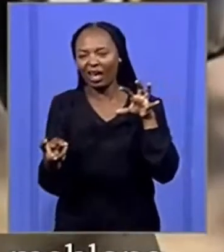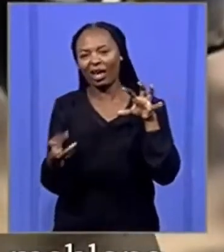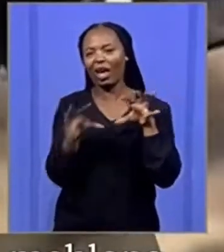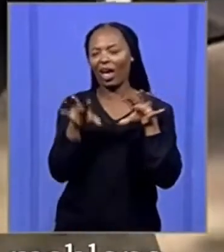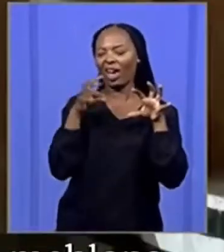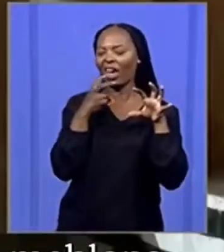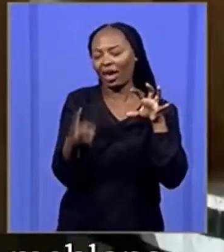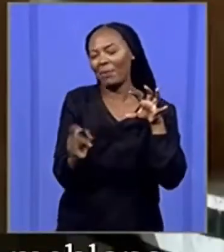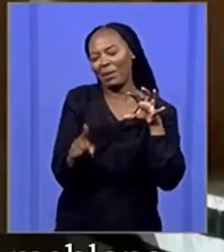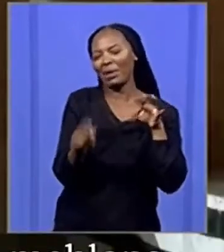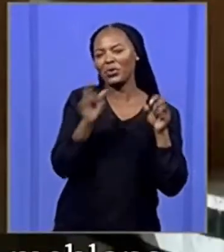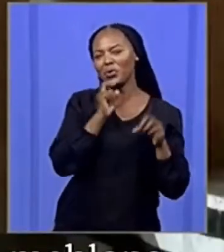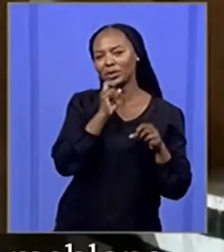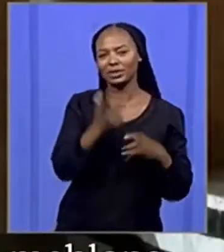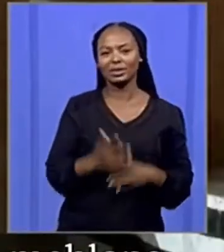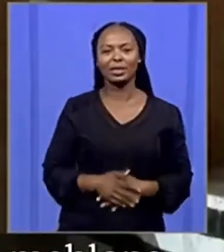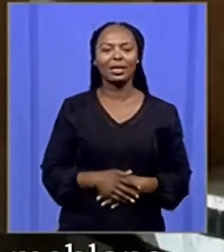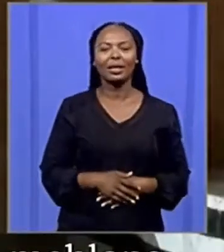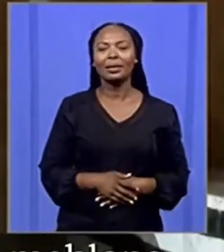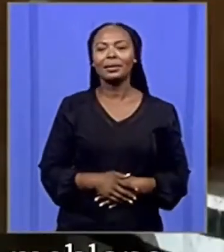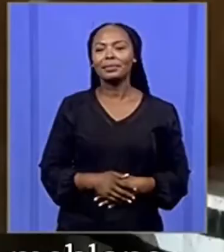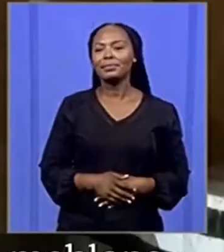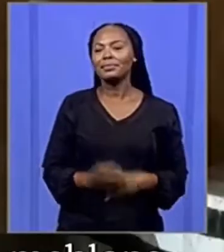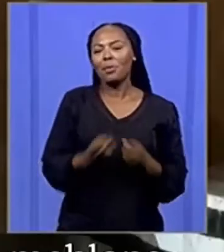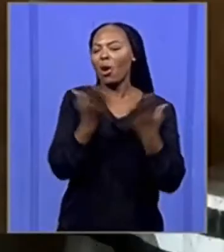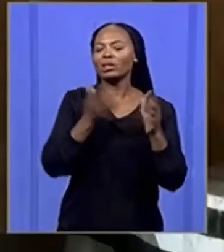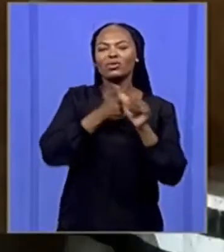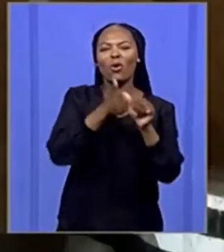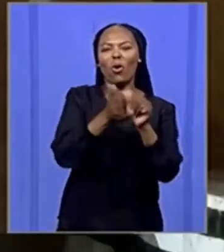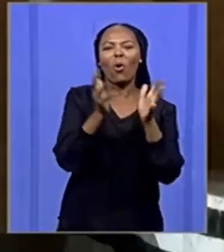Ke mo ke leng ke happy because of ke gone go gaina di-followers tše